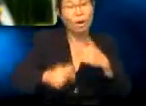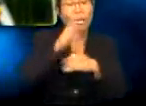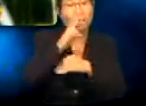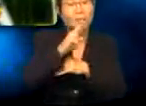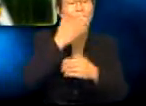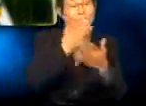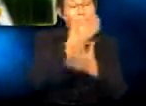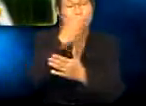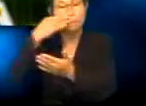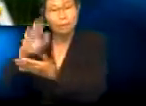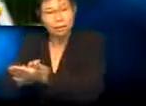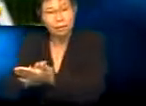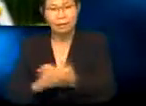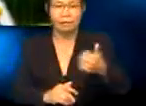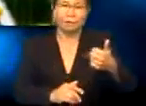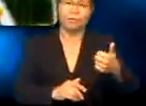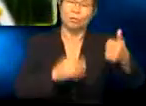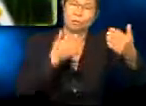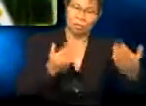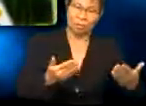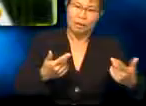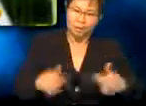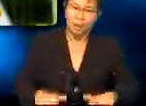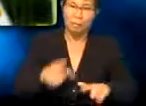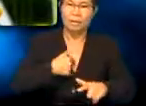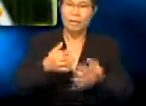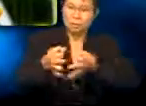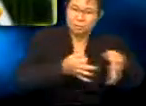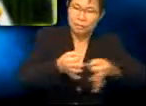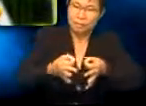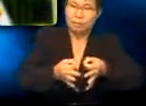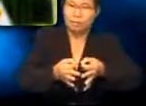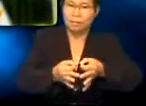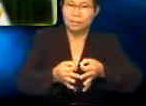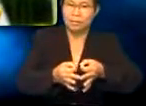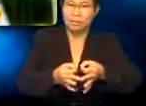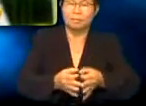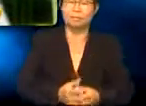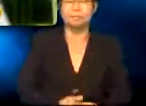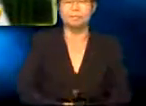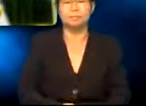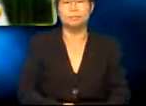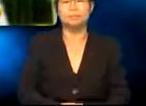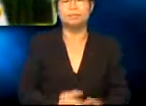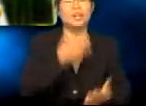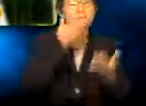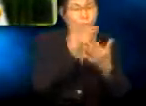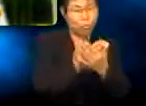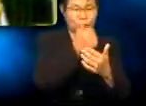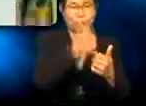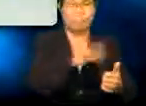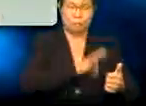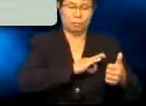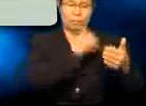they are? You don't? Well, let me explain the advantages first.